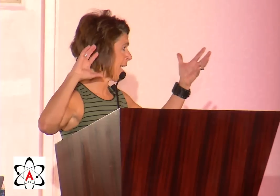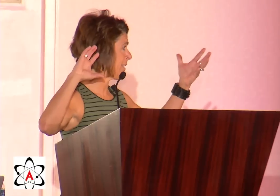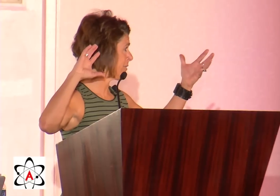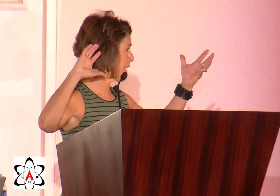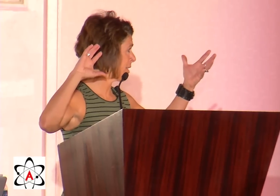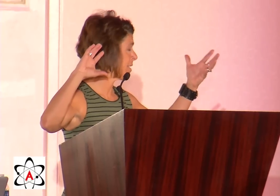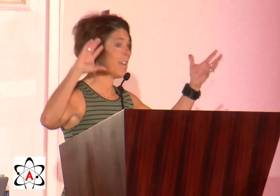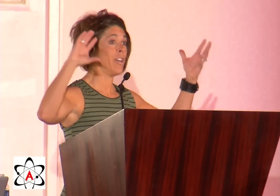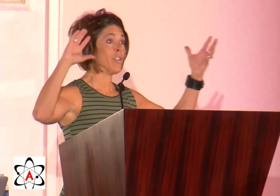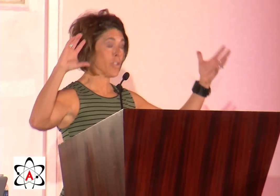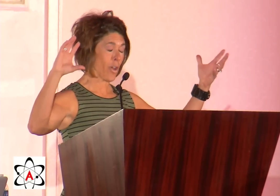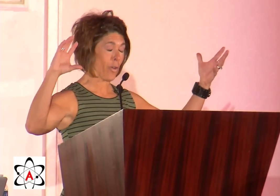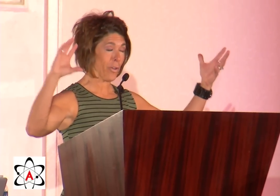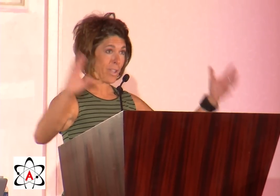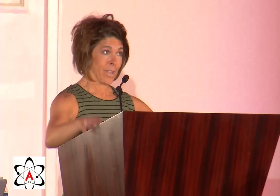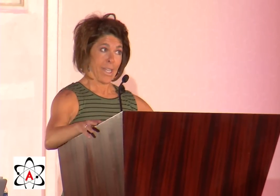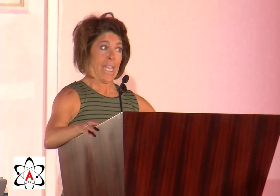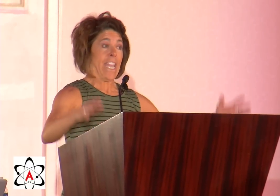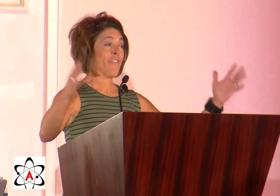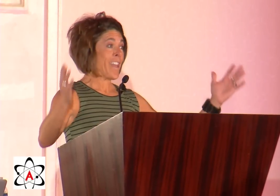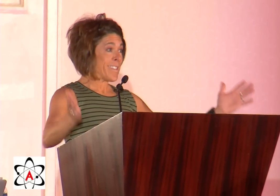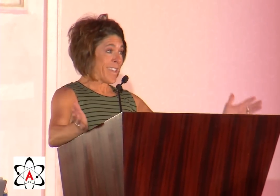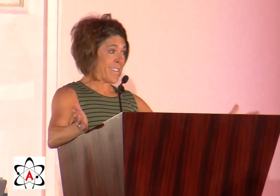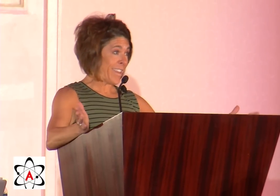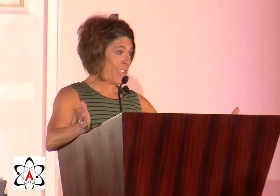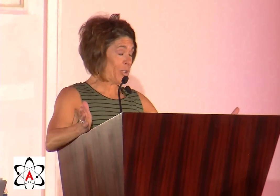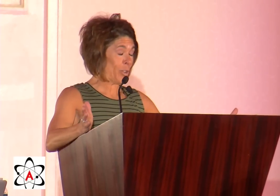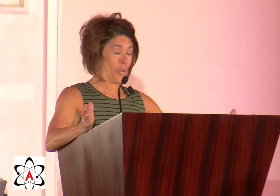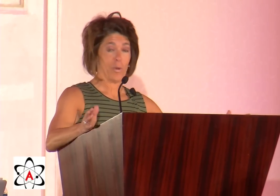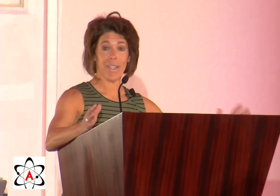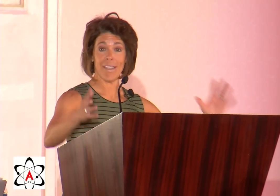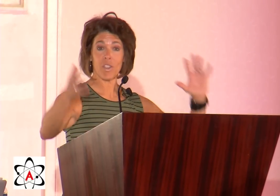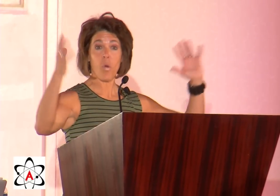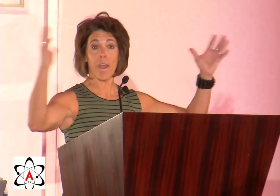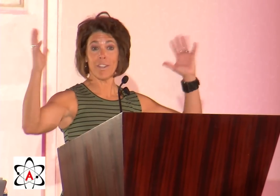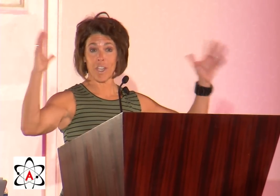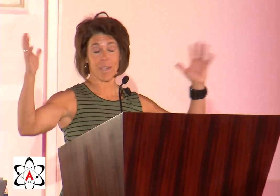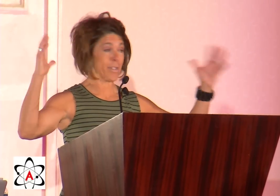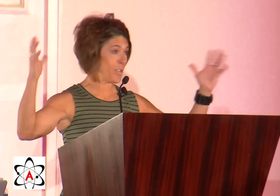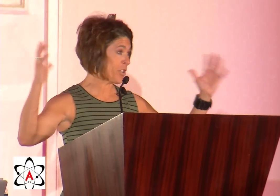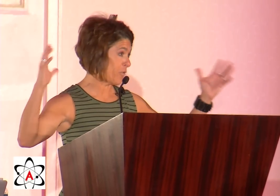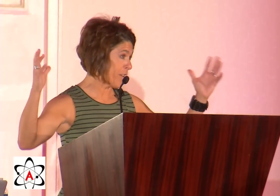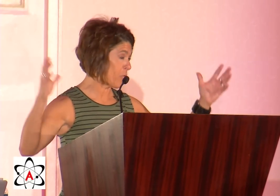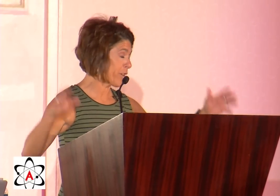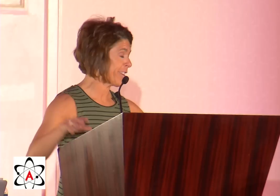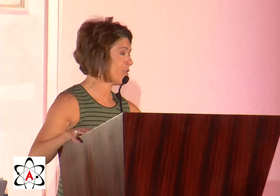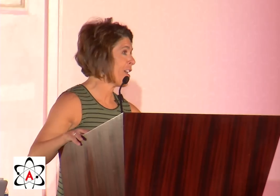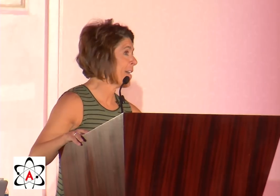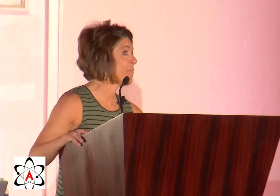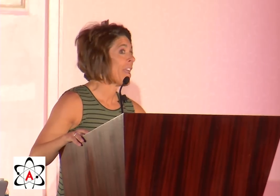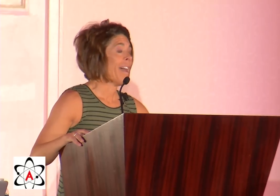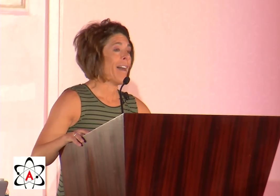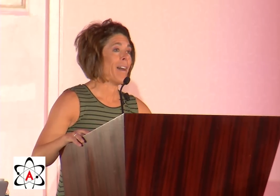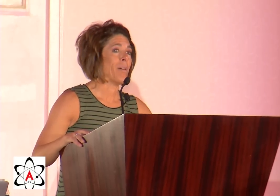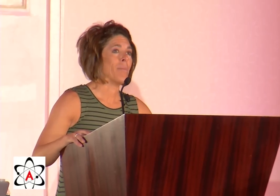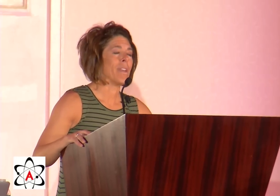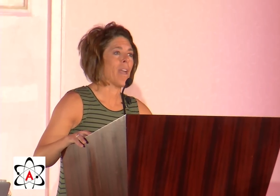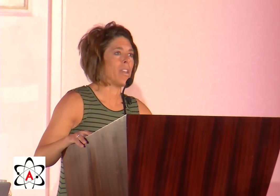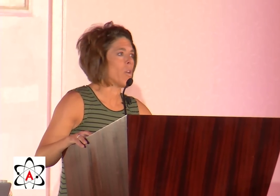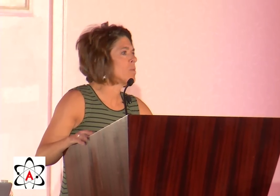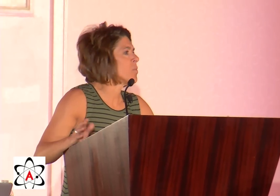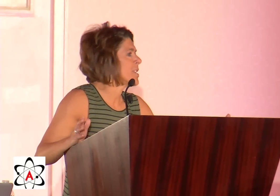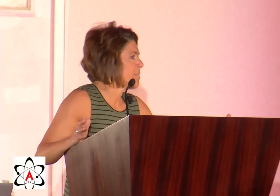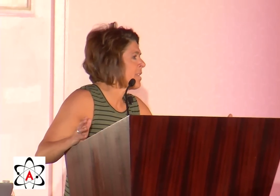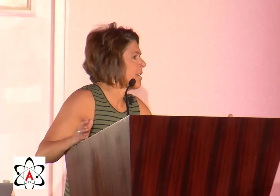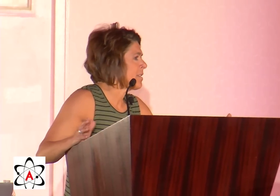into the Catholic faith. So, if that says anything to you, it's quite a juxtaposition of where things are at.